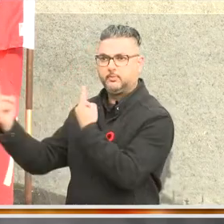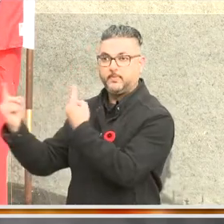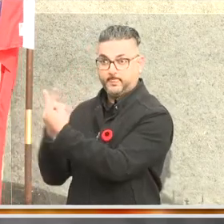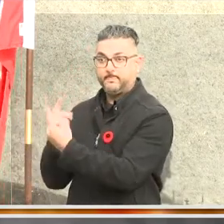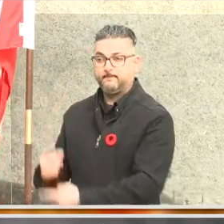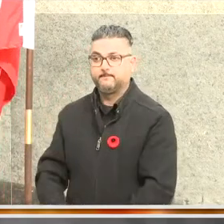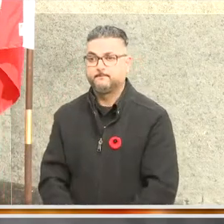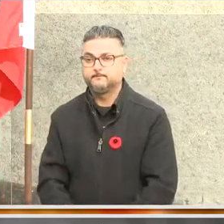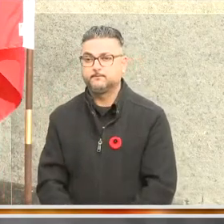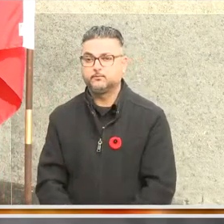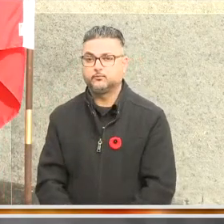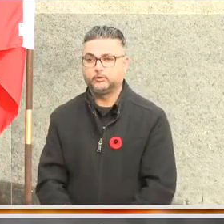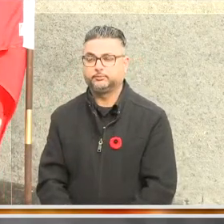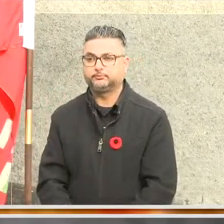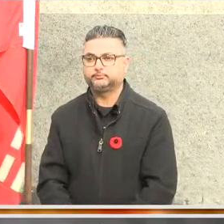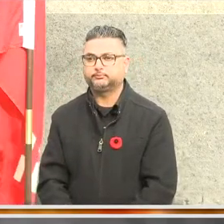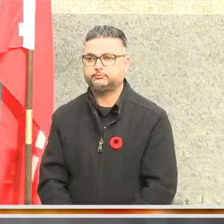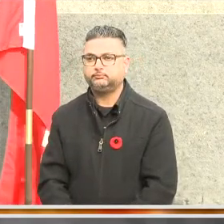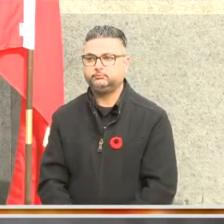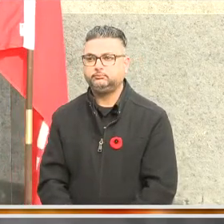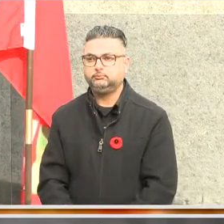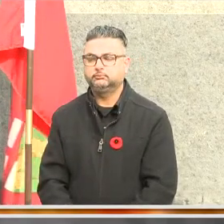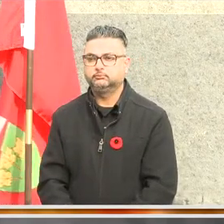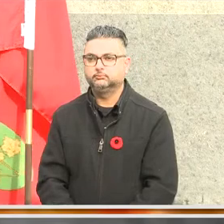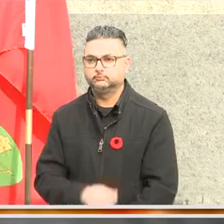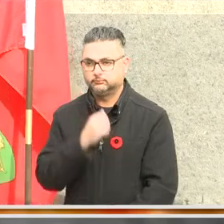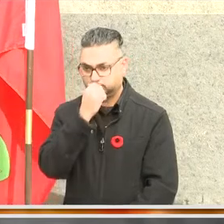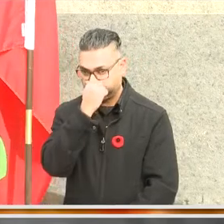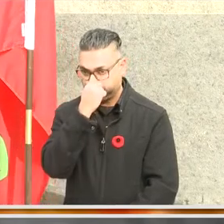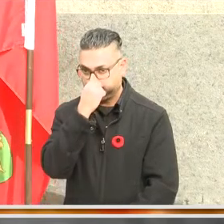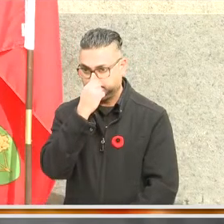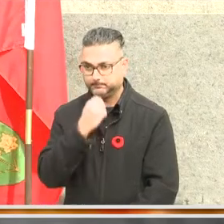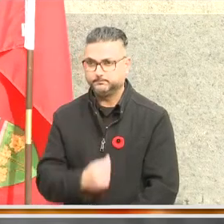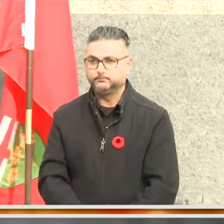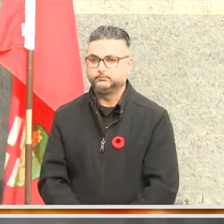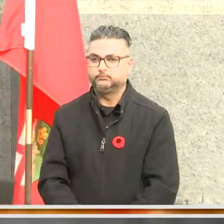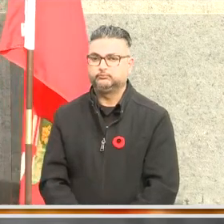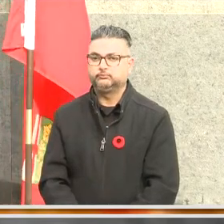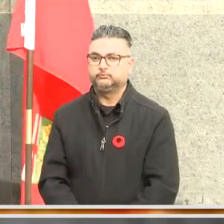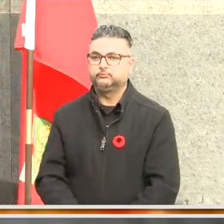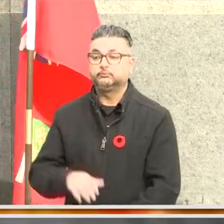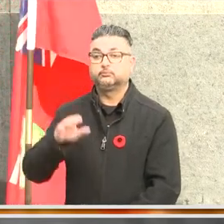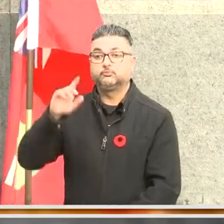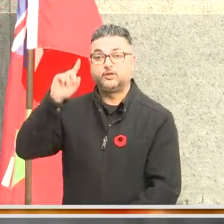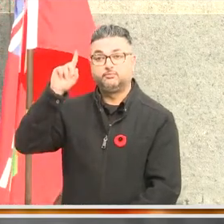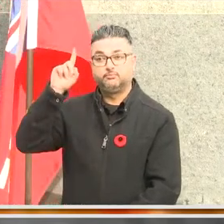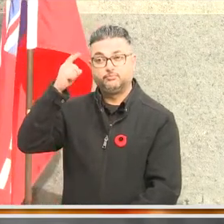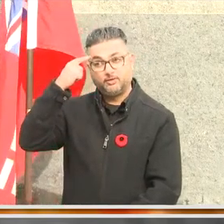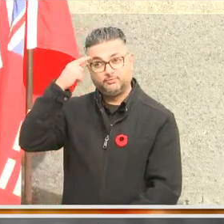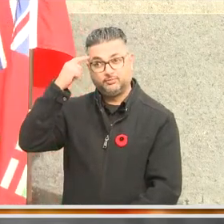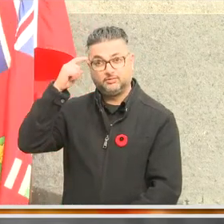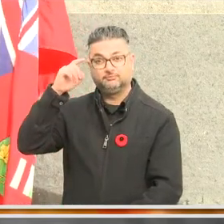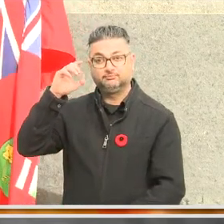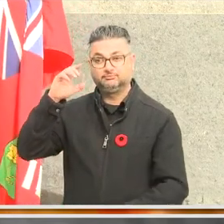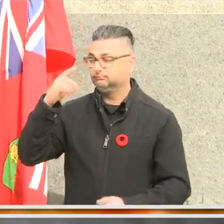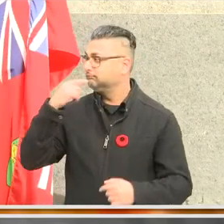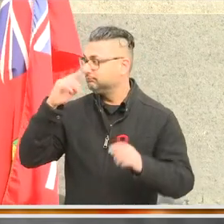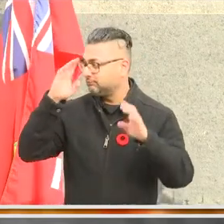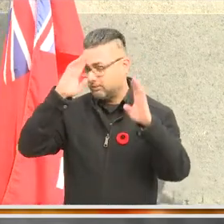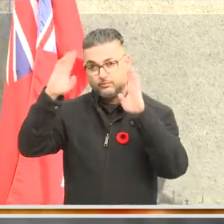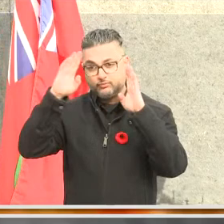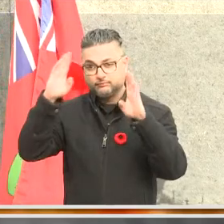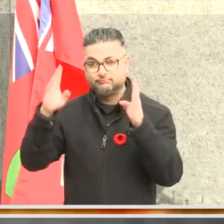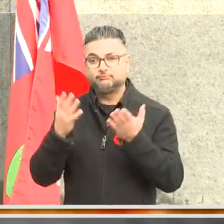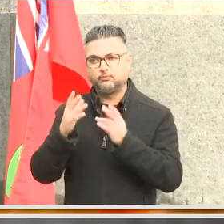bientôt vers le monument. But first, the premier will greet members of the honor guard made up of troops